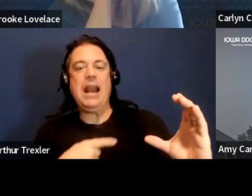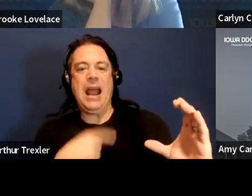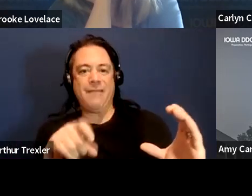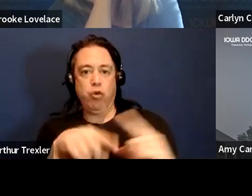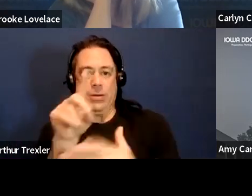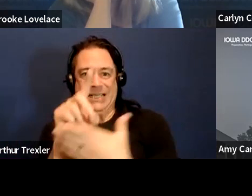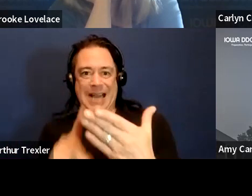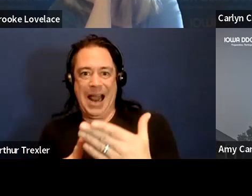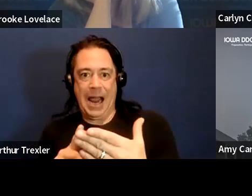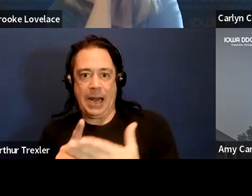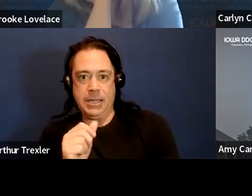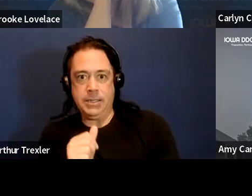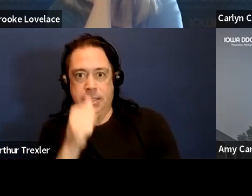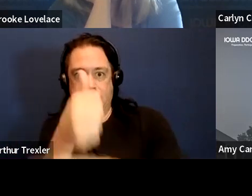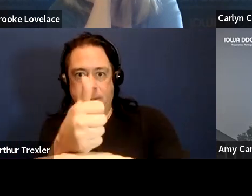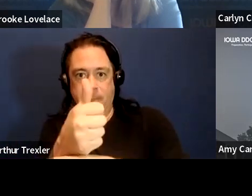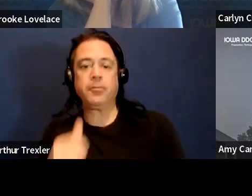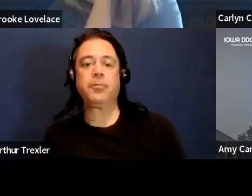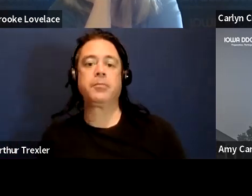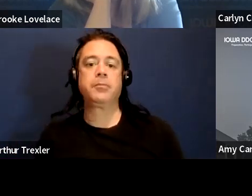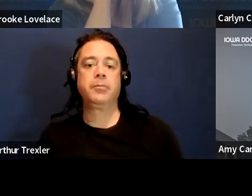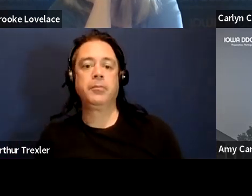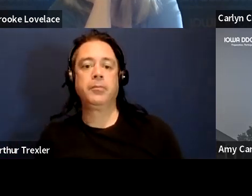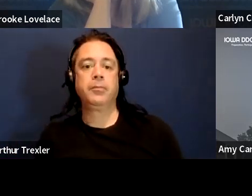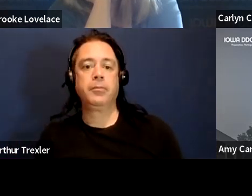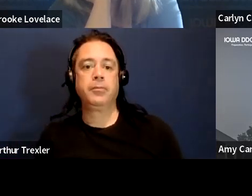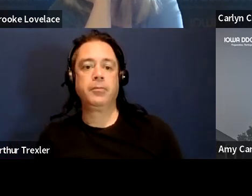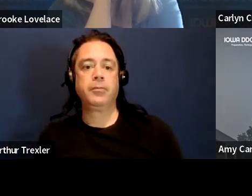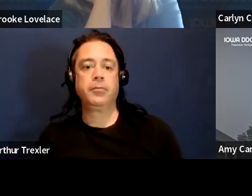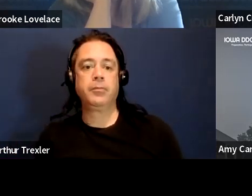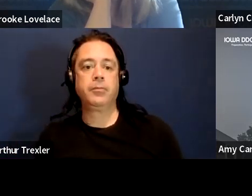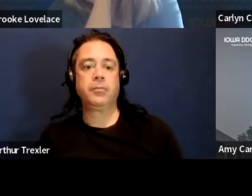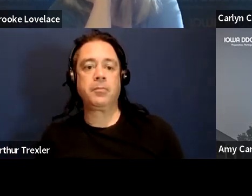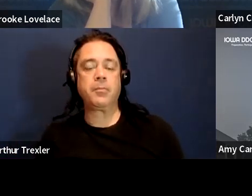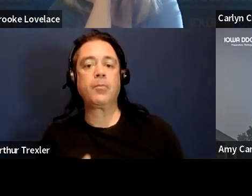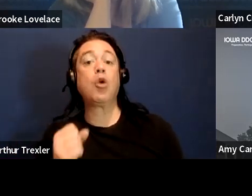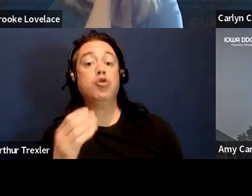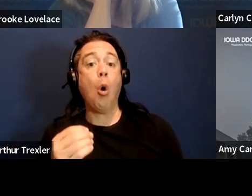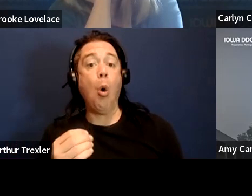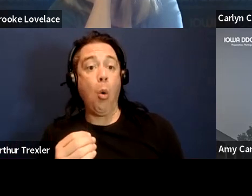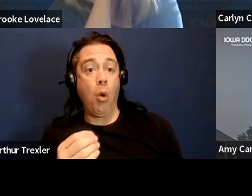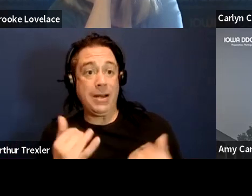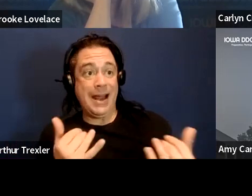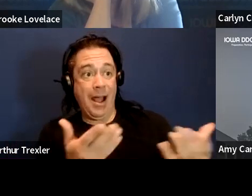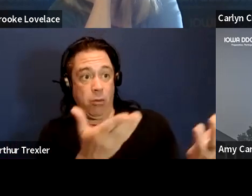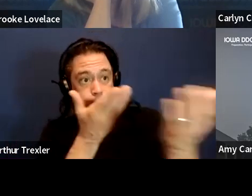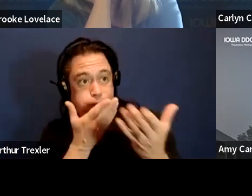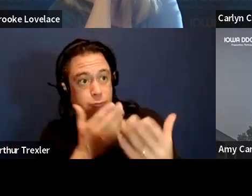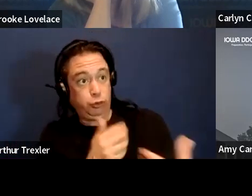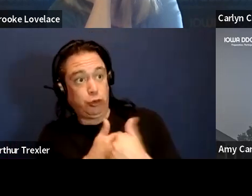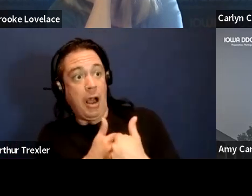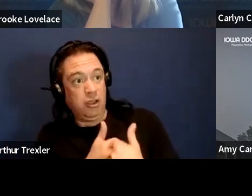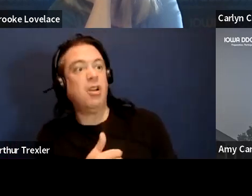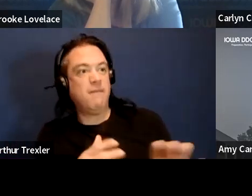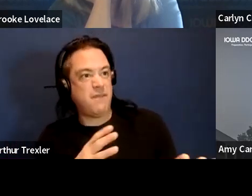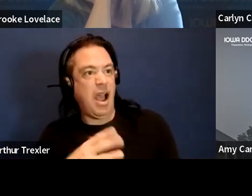of having a challenge, we will be broadening our perspective to